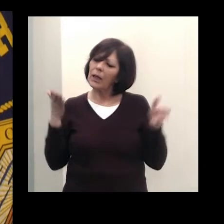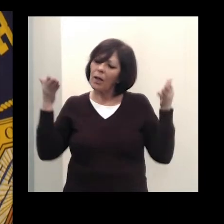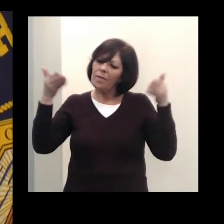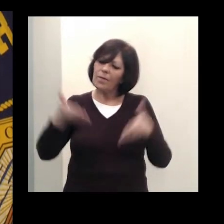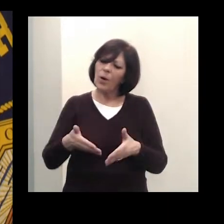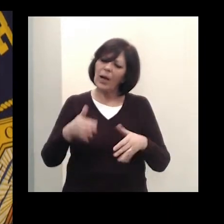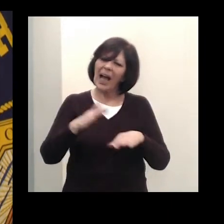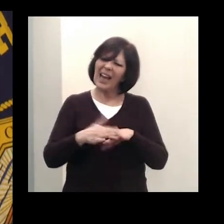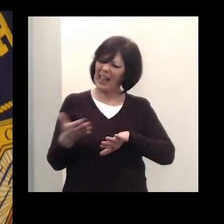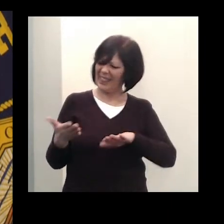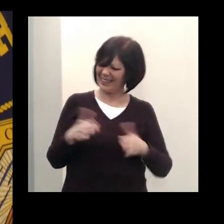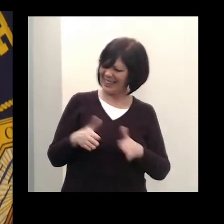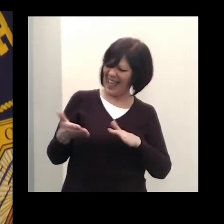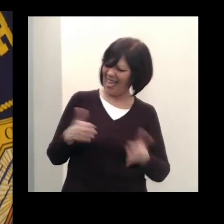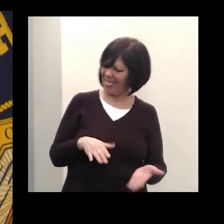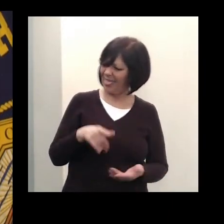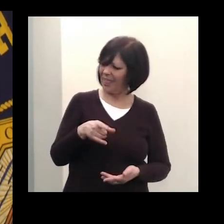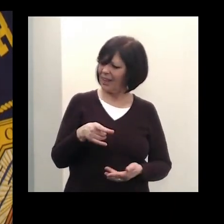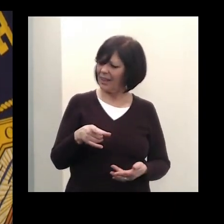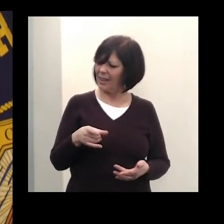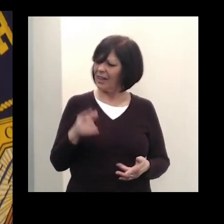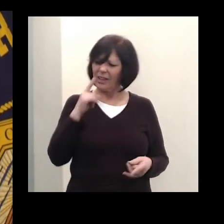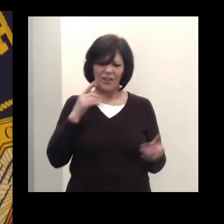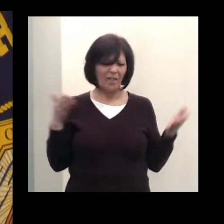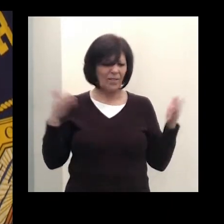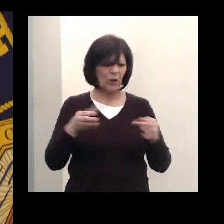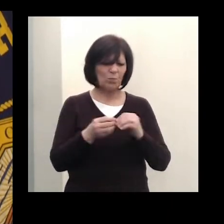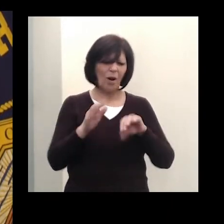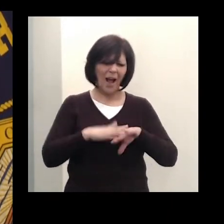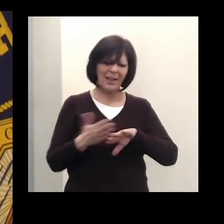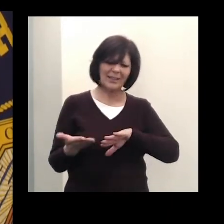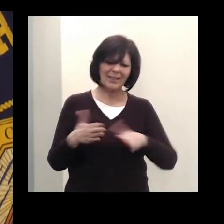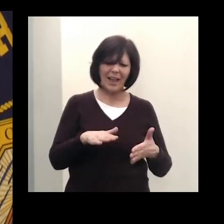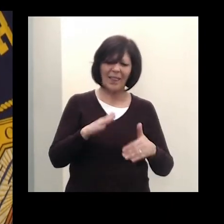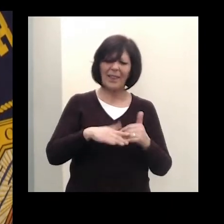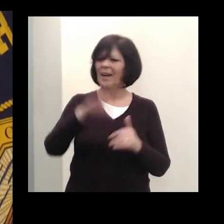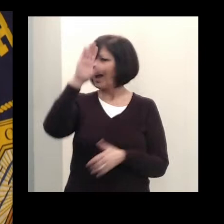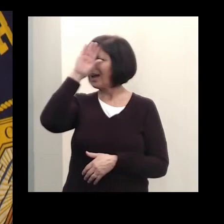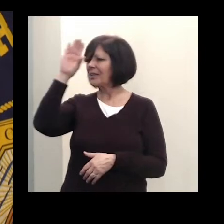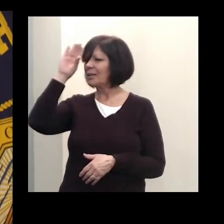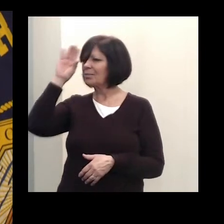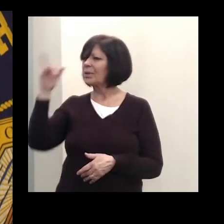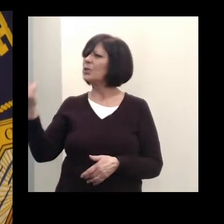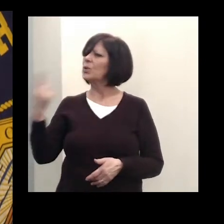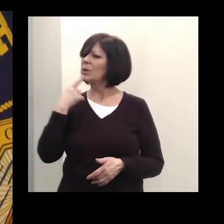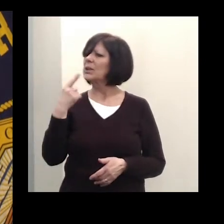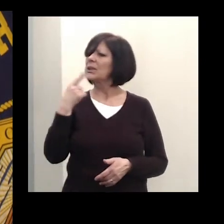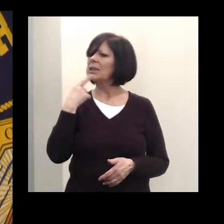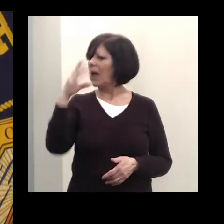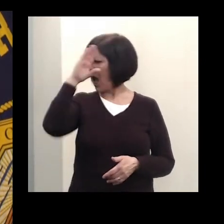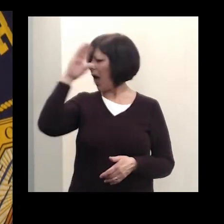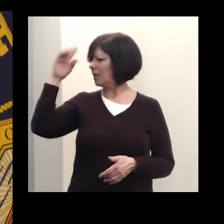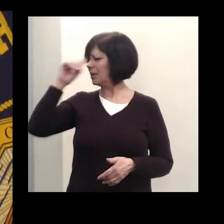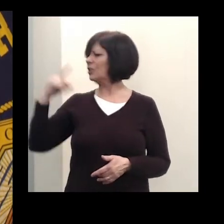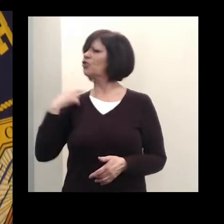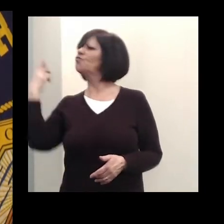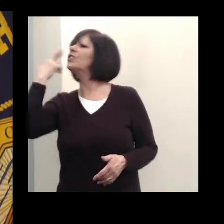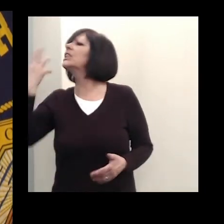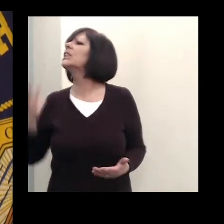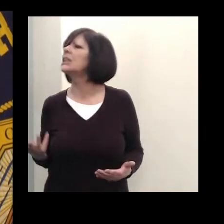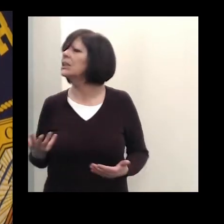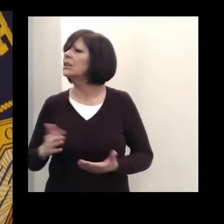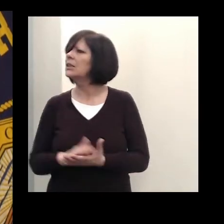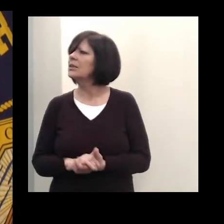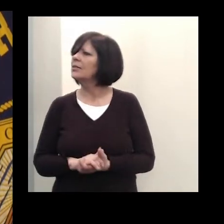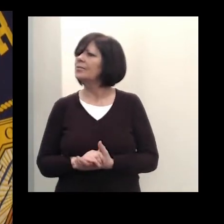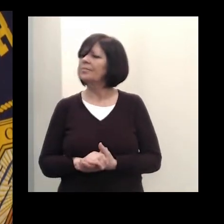rate, the mortality rate, more than the hospitalization rate during this briefing, which you said again is the primary driver here?